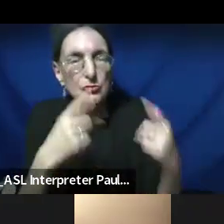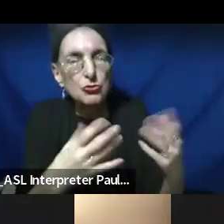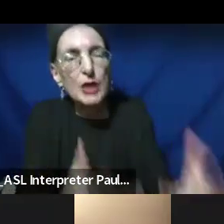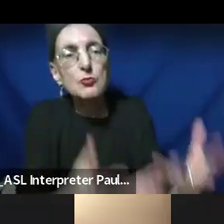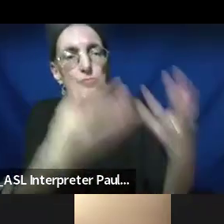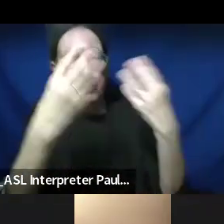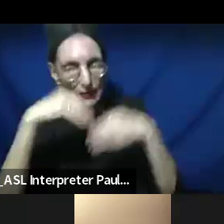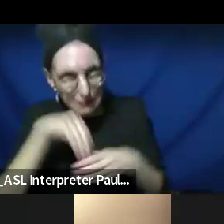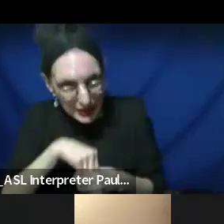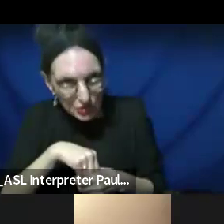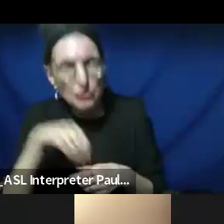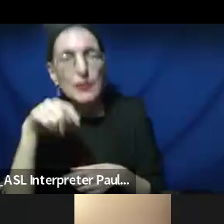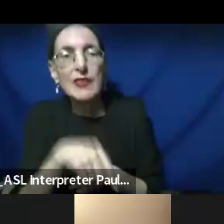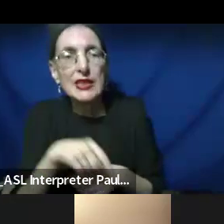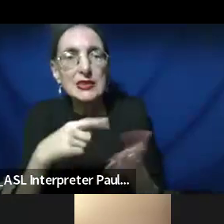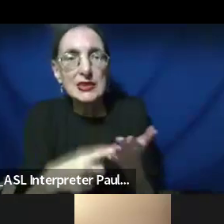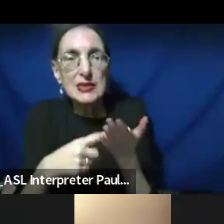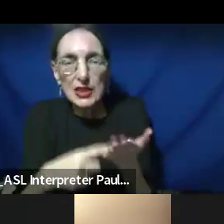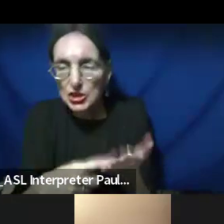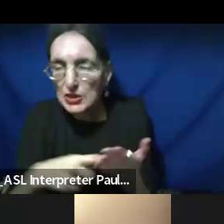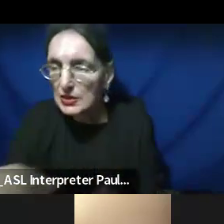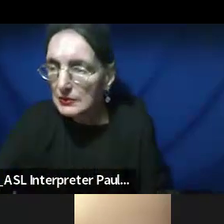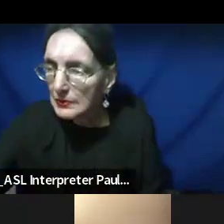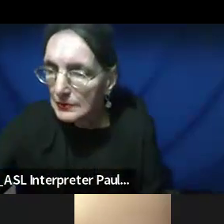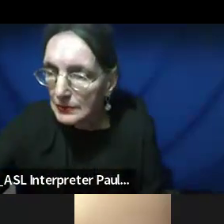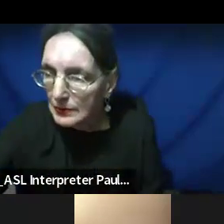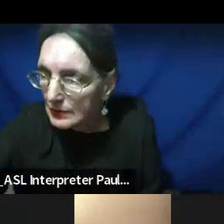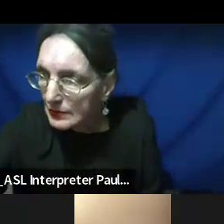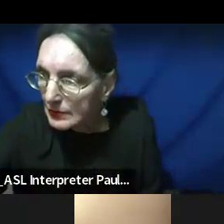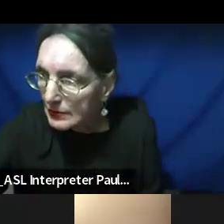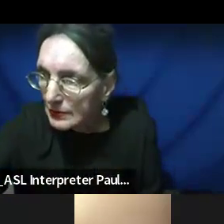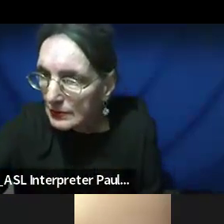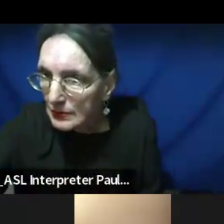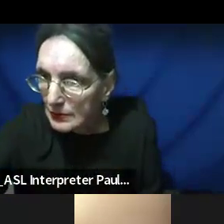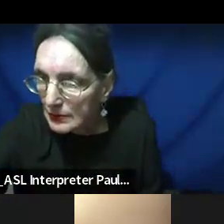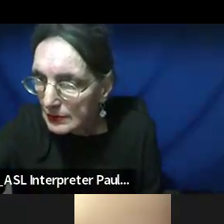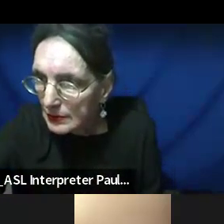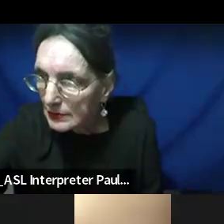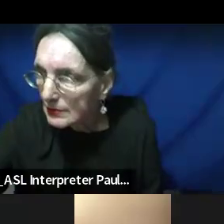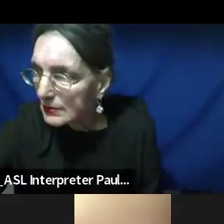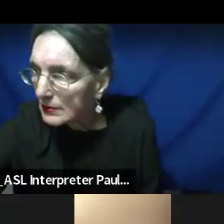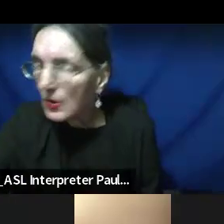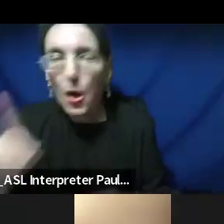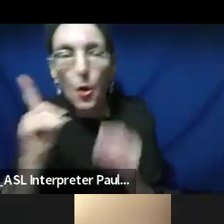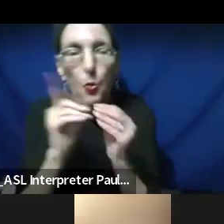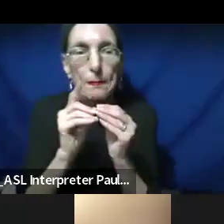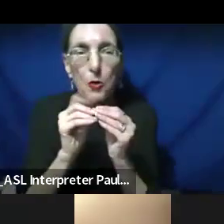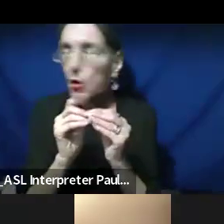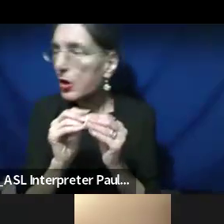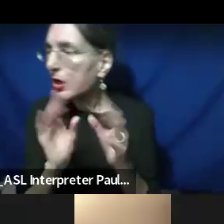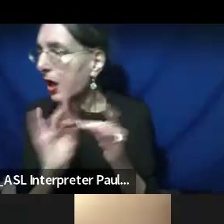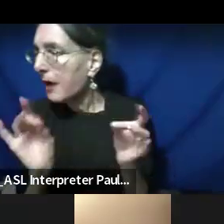these discussions, is maybe an action we could take. One more comment. I want